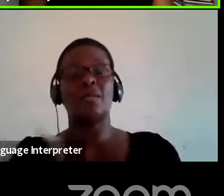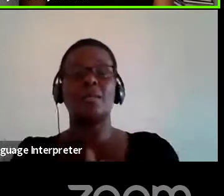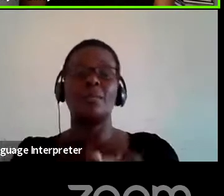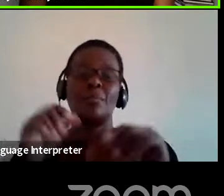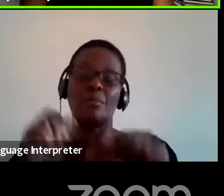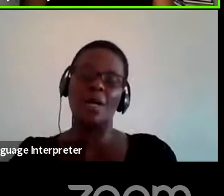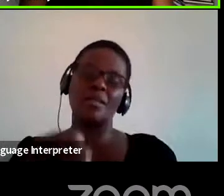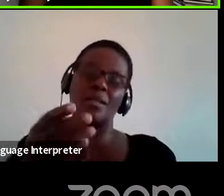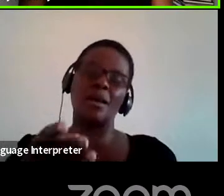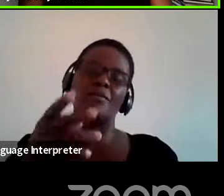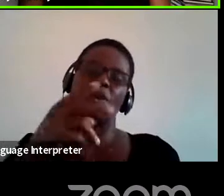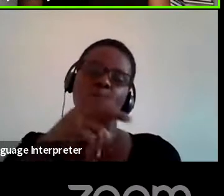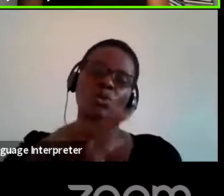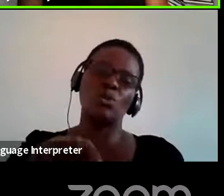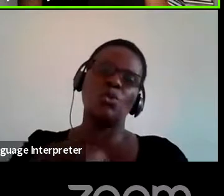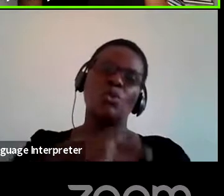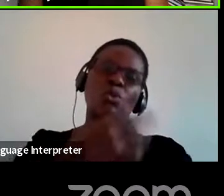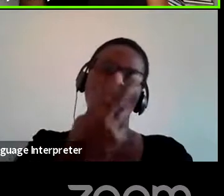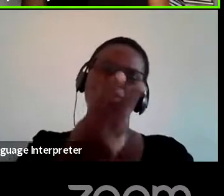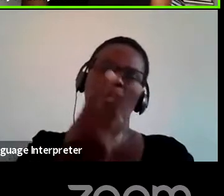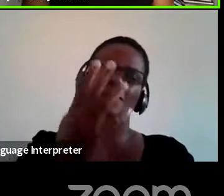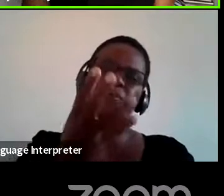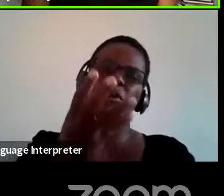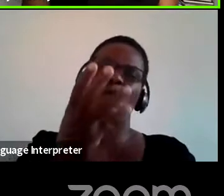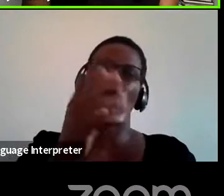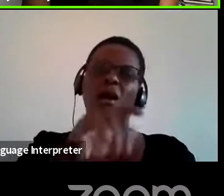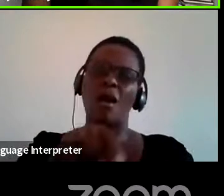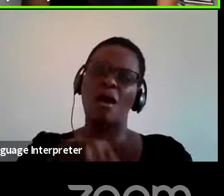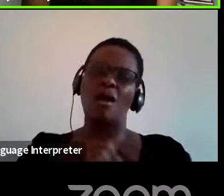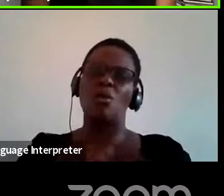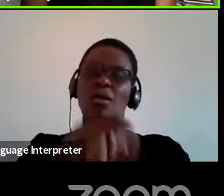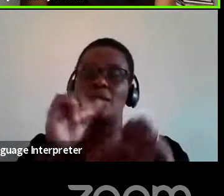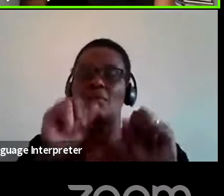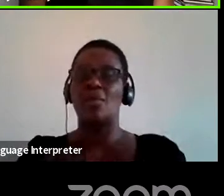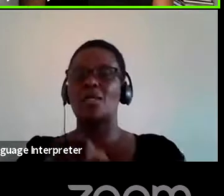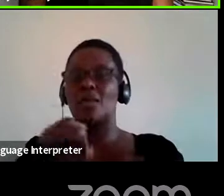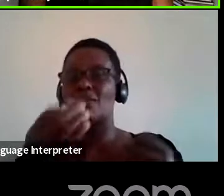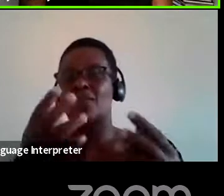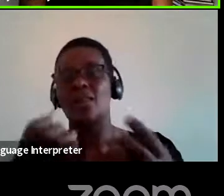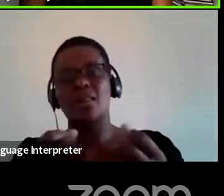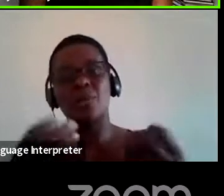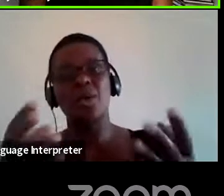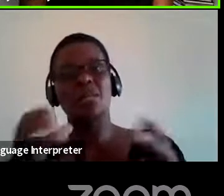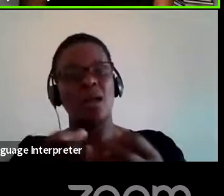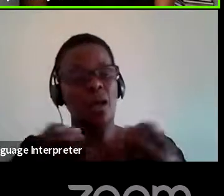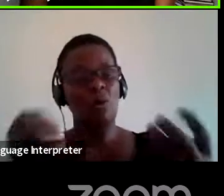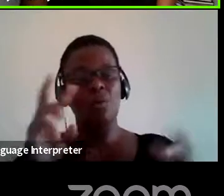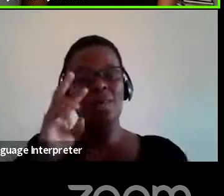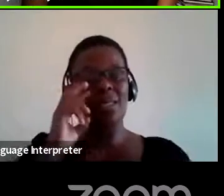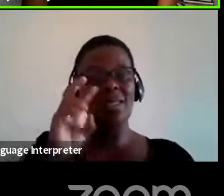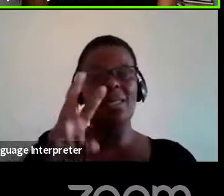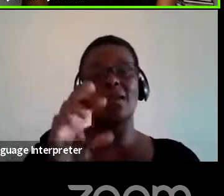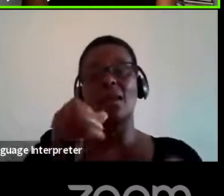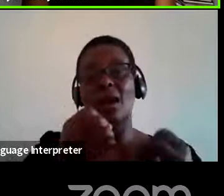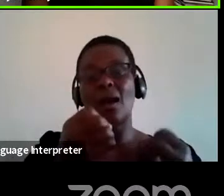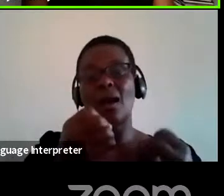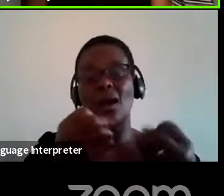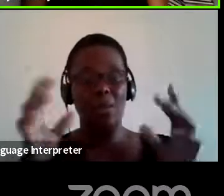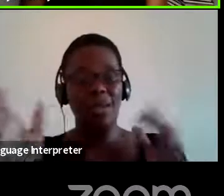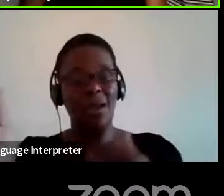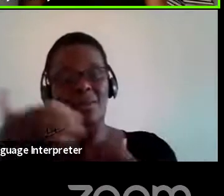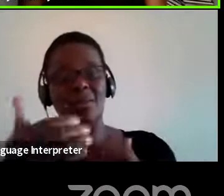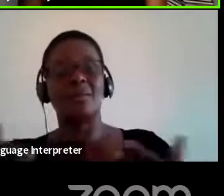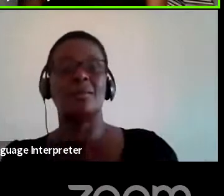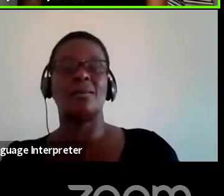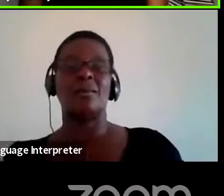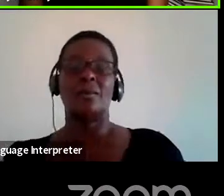or 24 hours and then having it, go down. We need to get numbers around how many watched it. And this also applies to countries like Ethiopia with the conflict